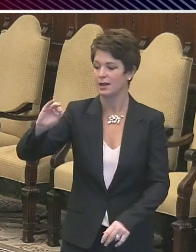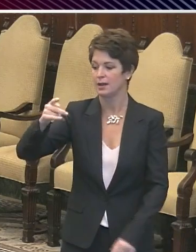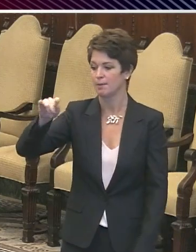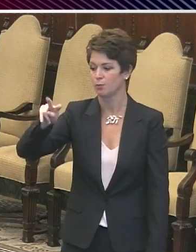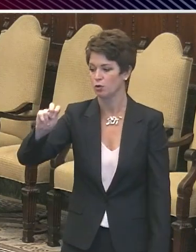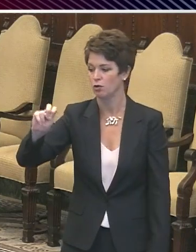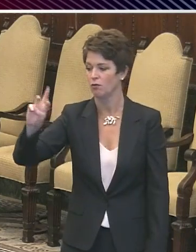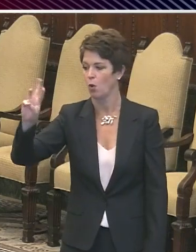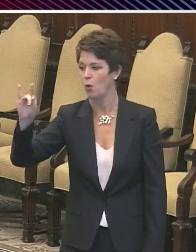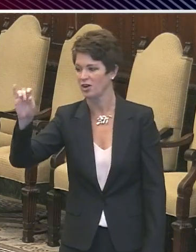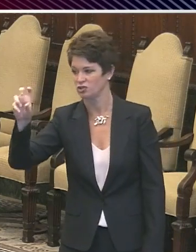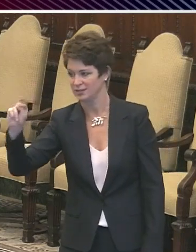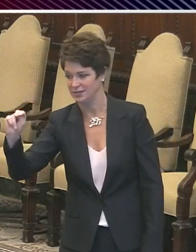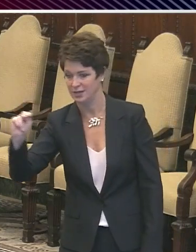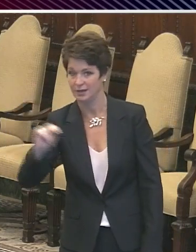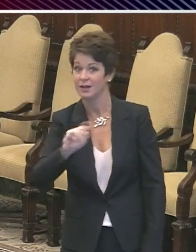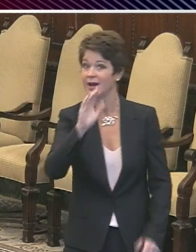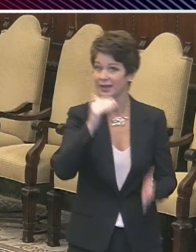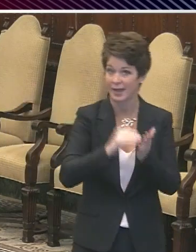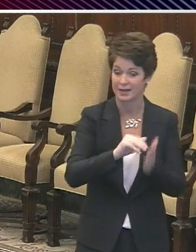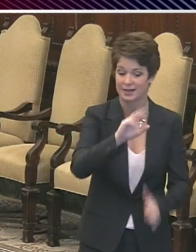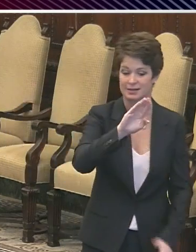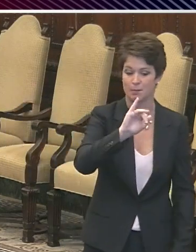bity.com/improve Washington. That's